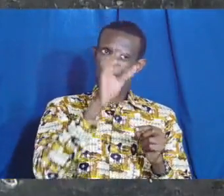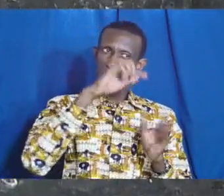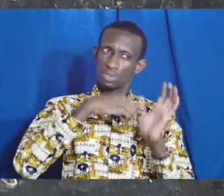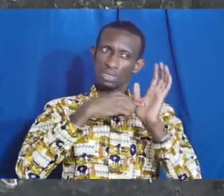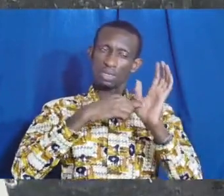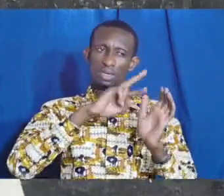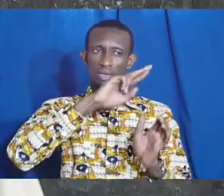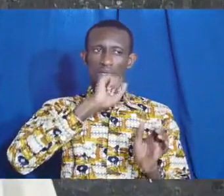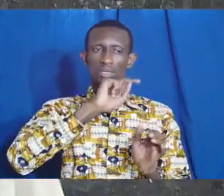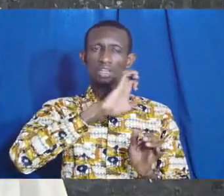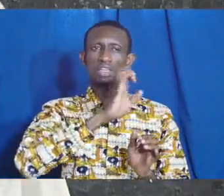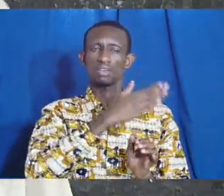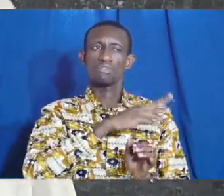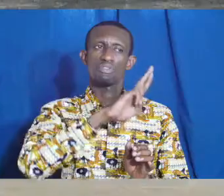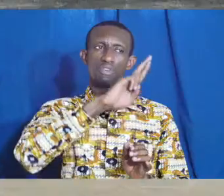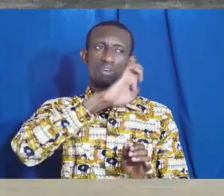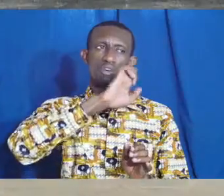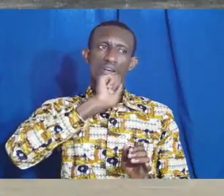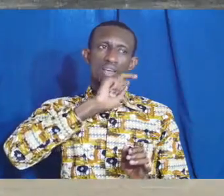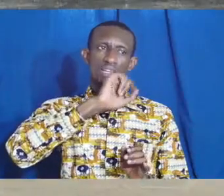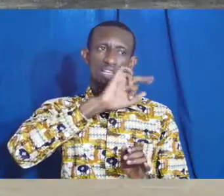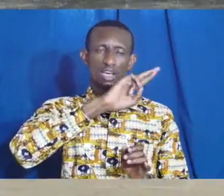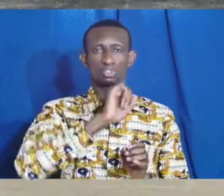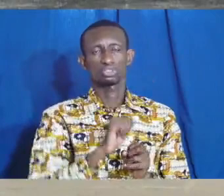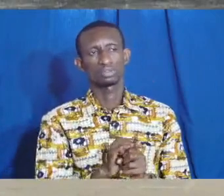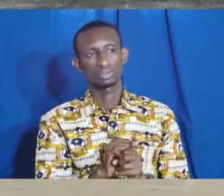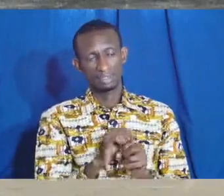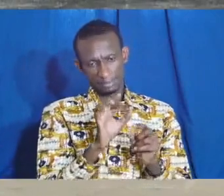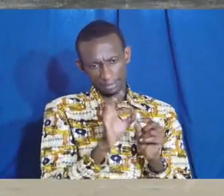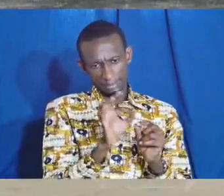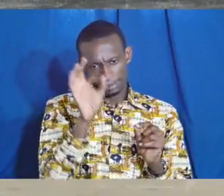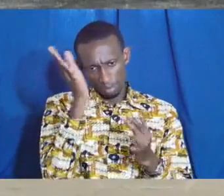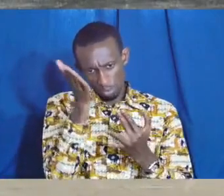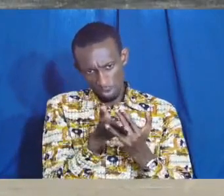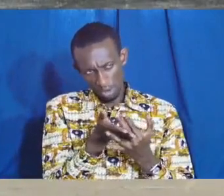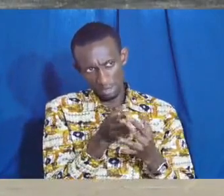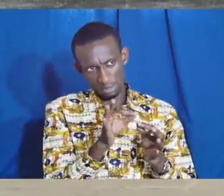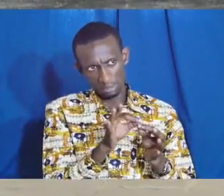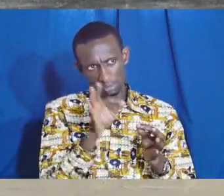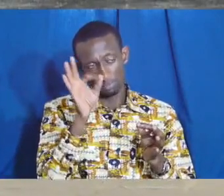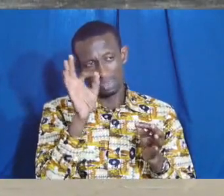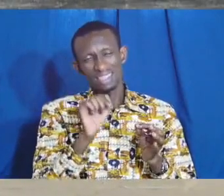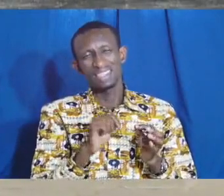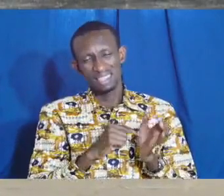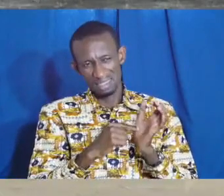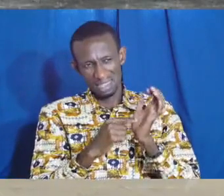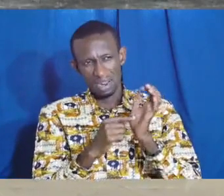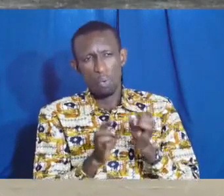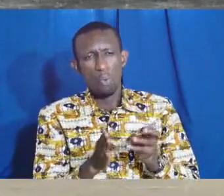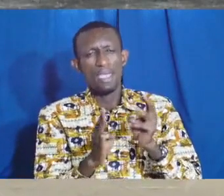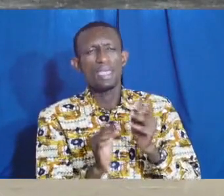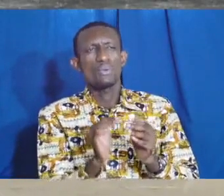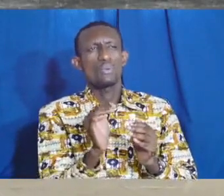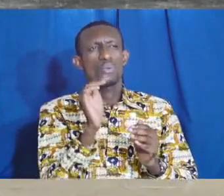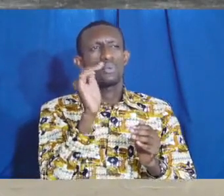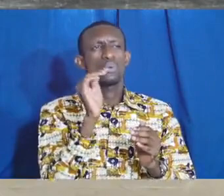So as the temperature increases, also the rate of enzyme catalyzed reaction increases. It increases as the temperature increases.